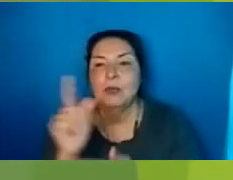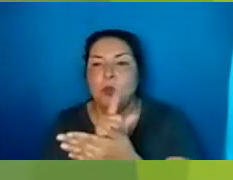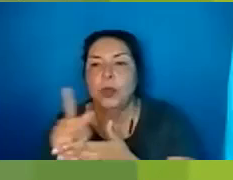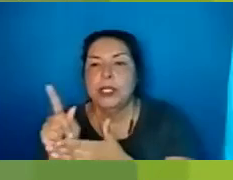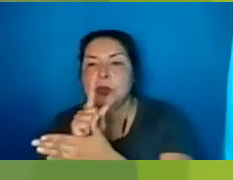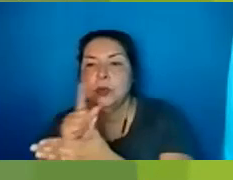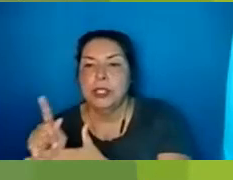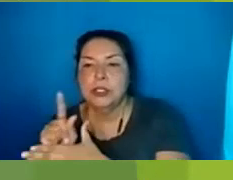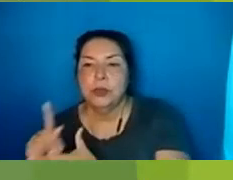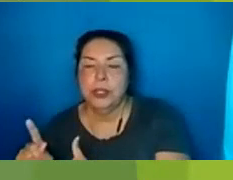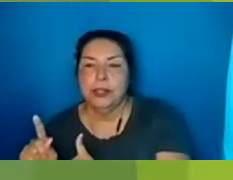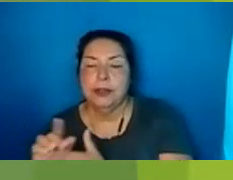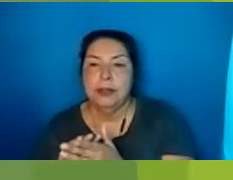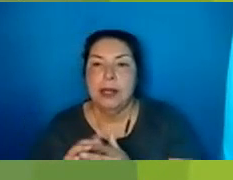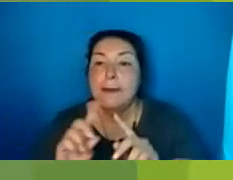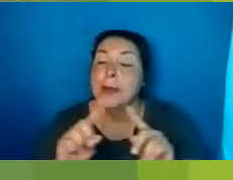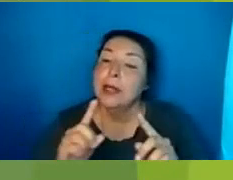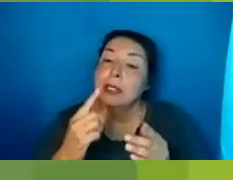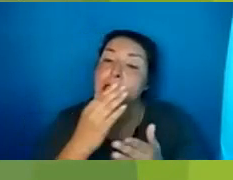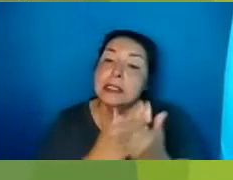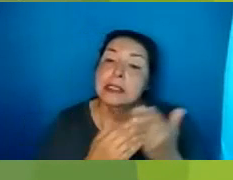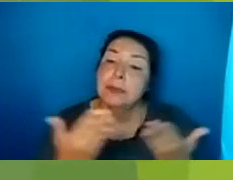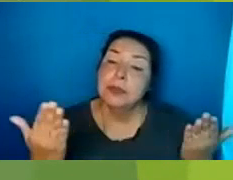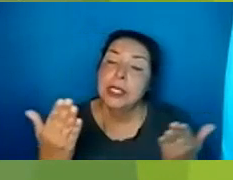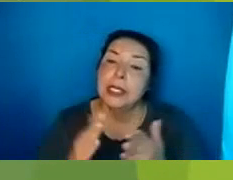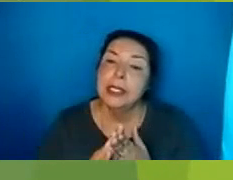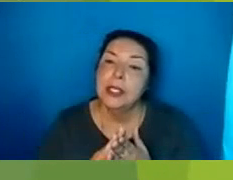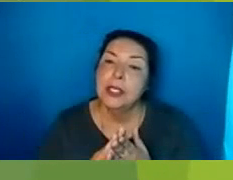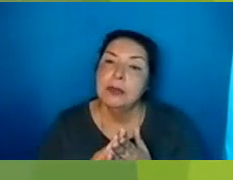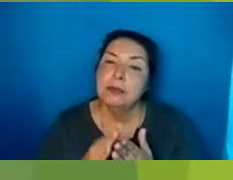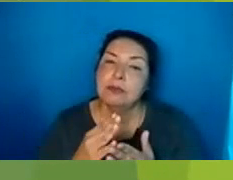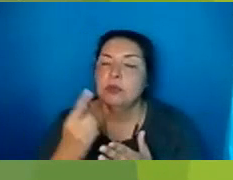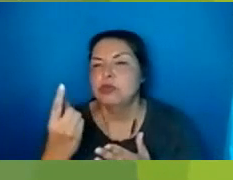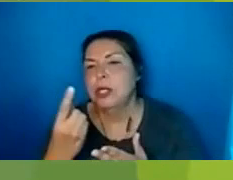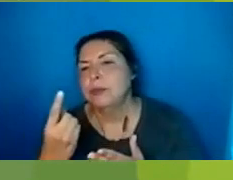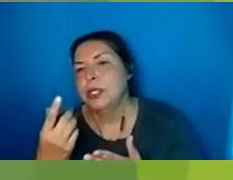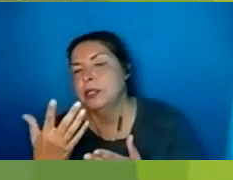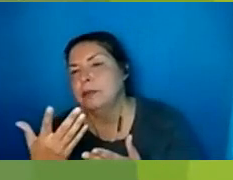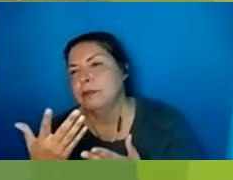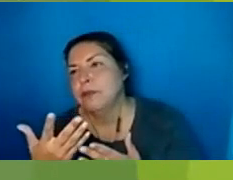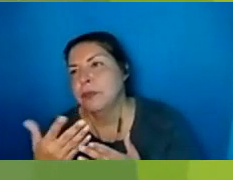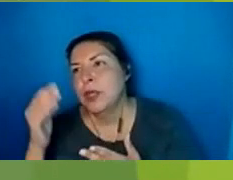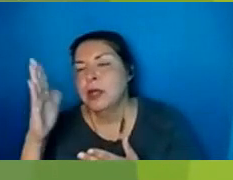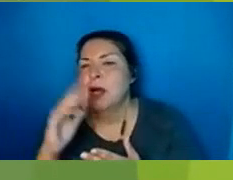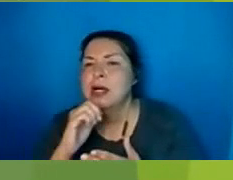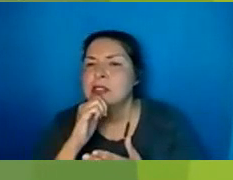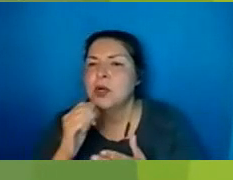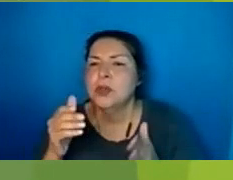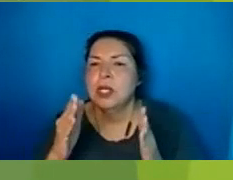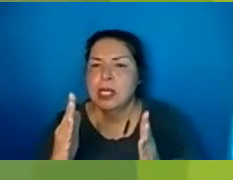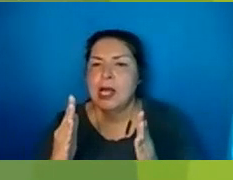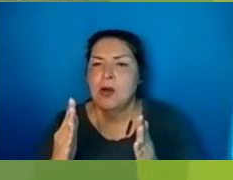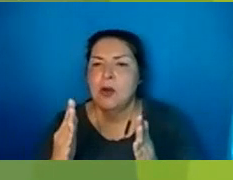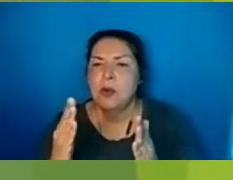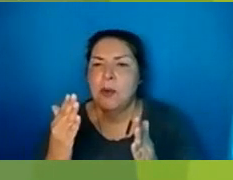is something along the lines of, you know, God, don't allow